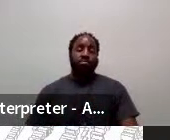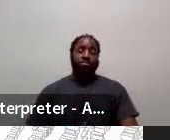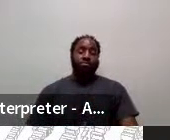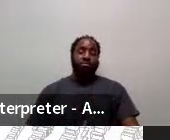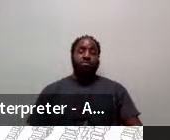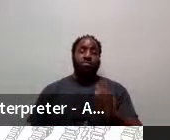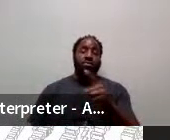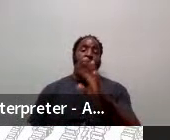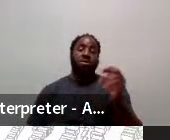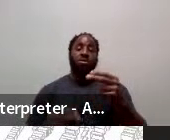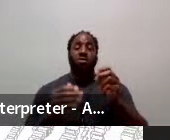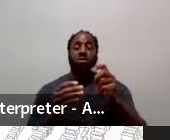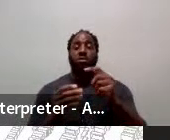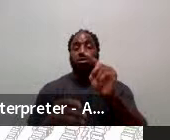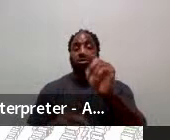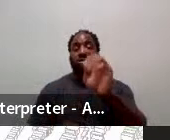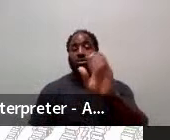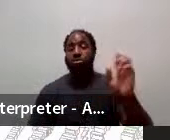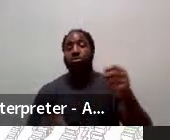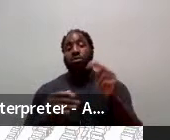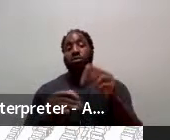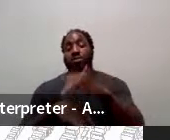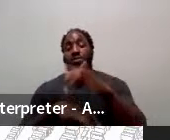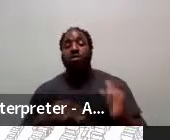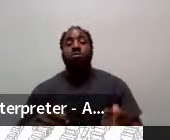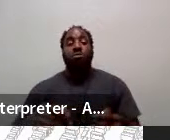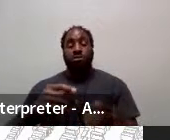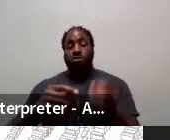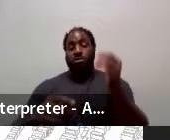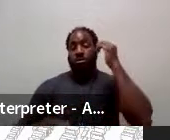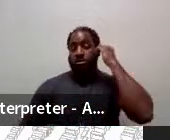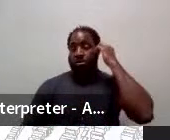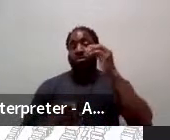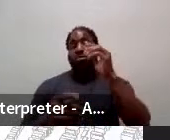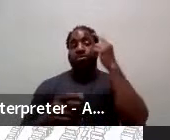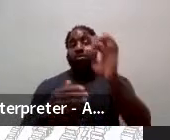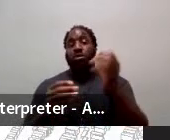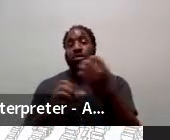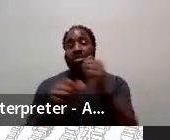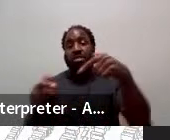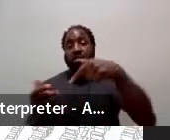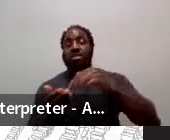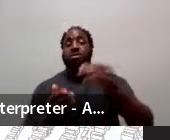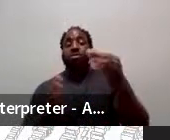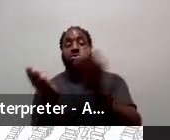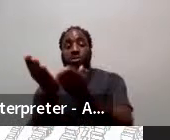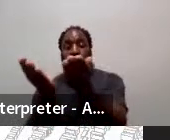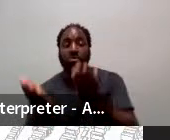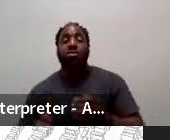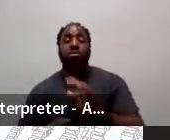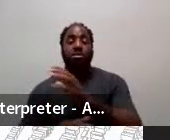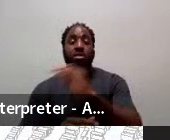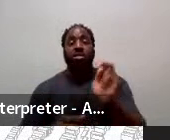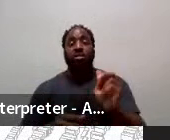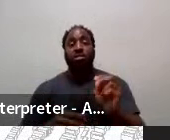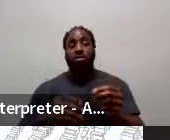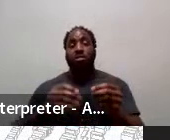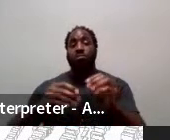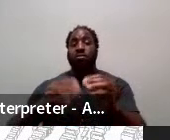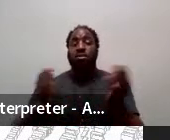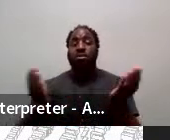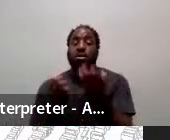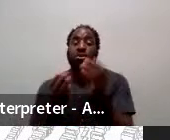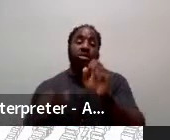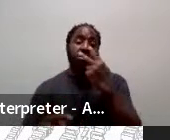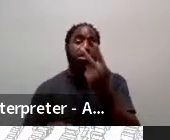One of the tools available to us to implement community-driven recommendations and realizing that vision is changing the land uses and zoning. And here you can see